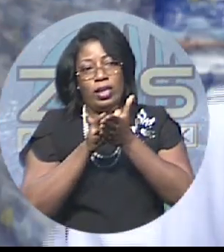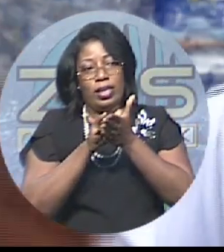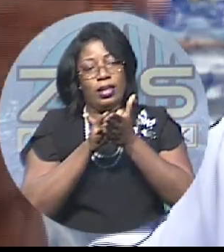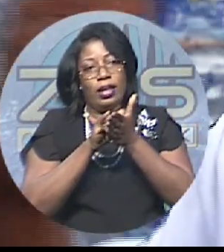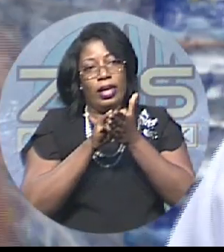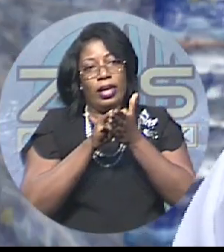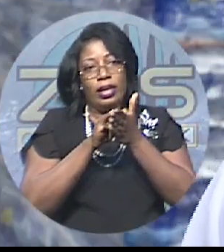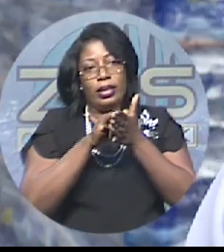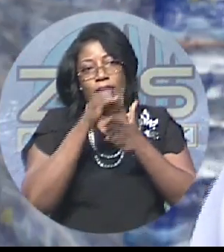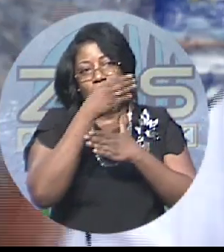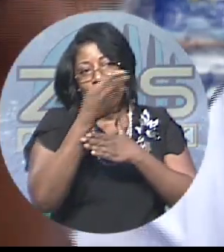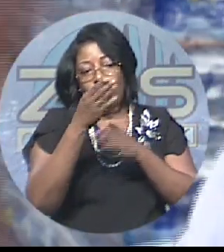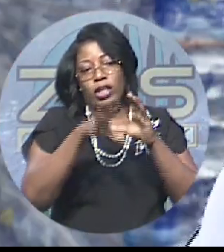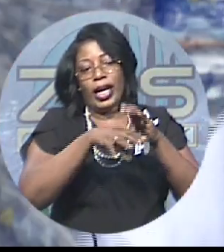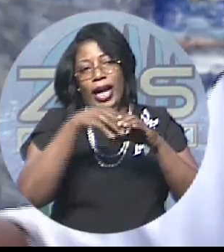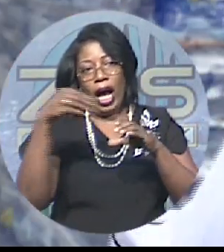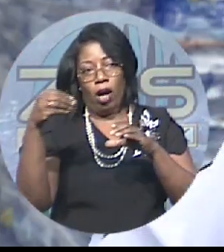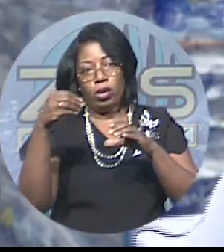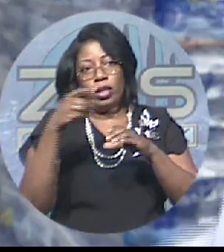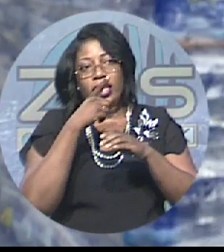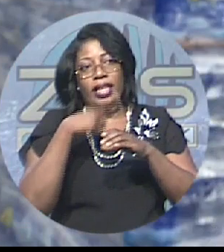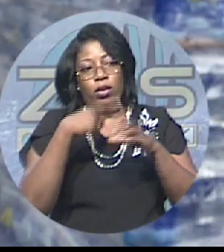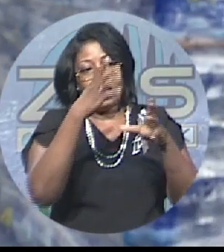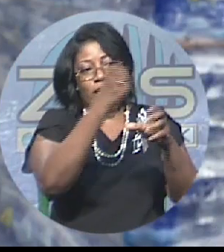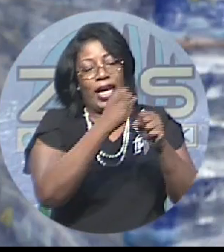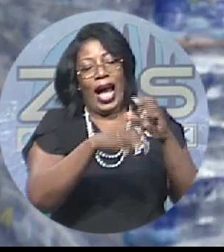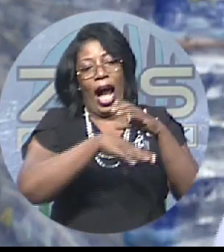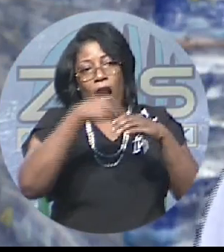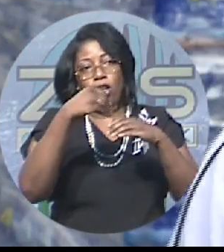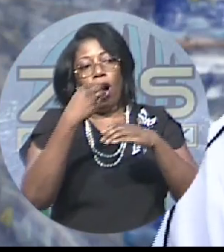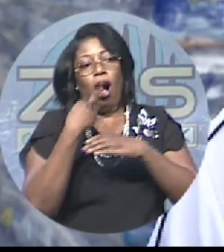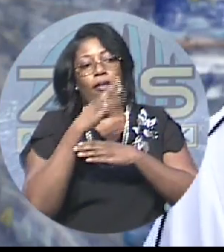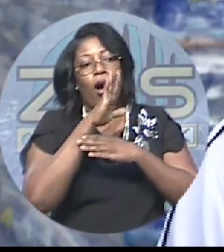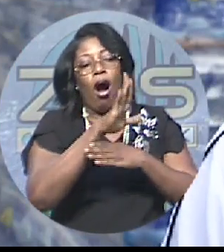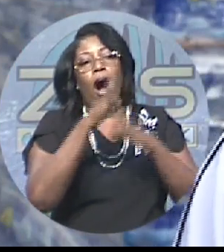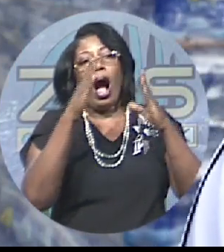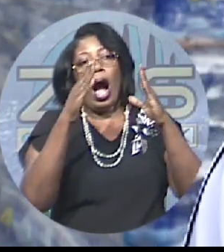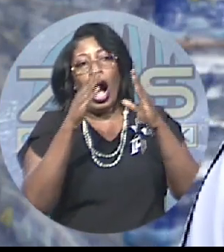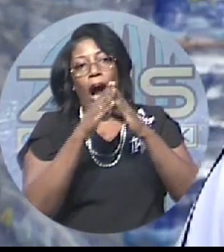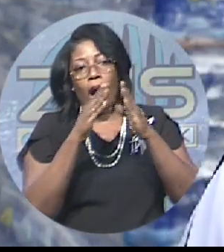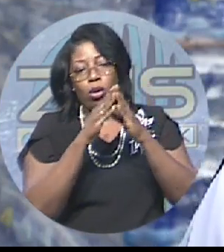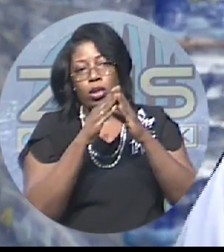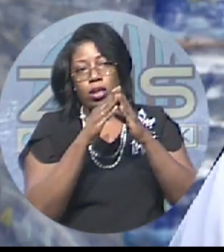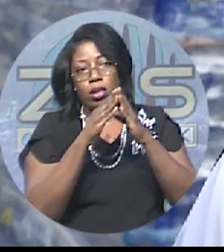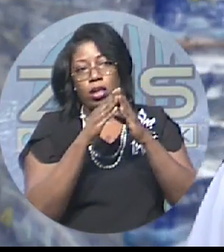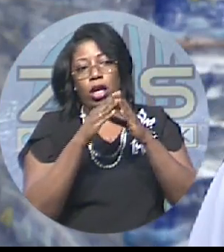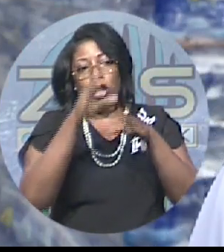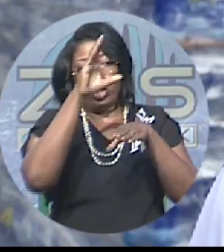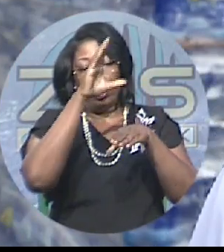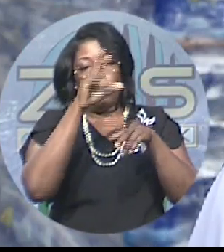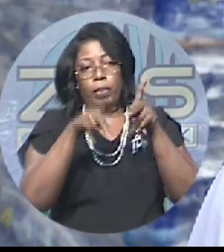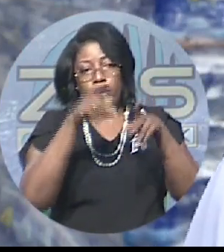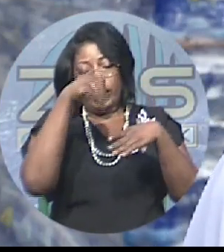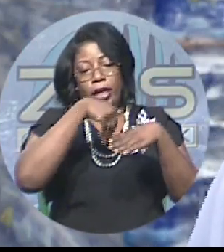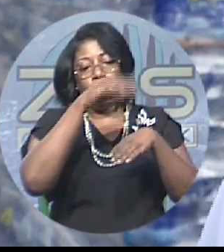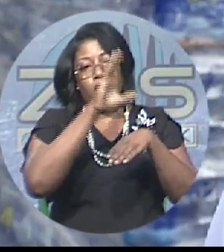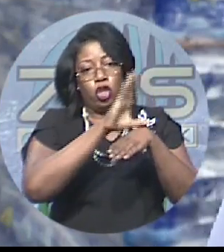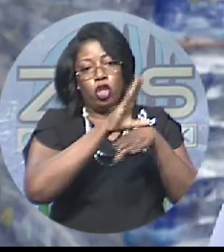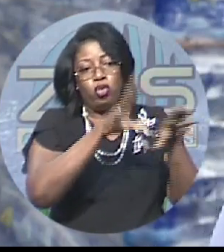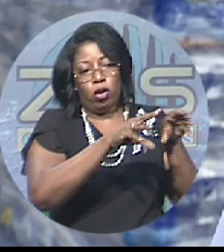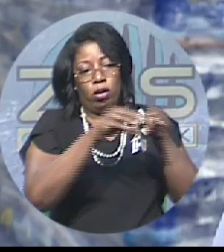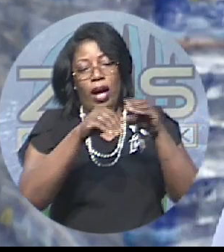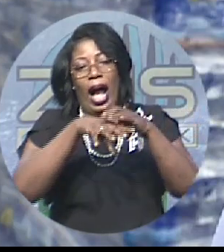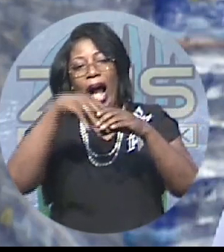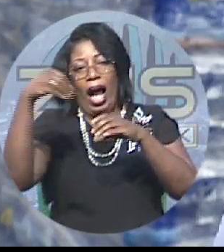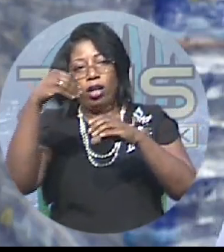down to get out. The lady was able to get out of her house, but split out. The folk in the church was able to get out. Just